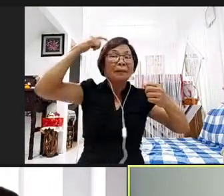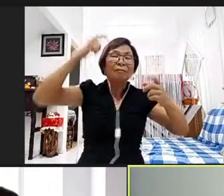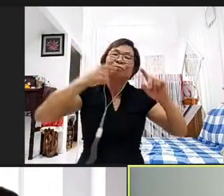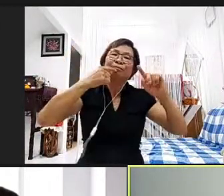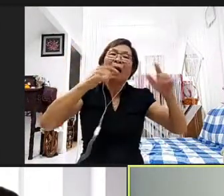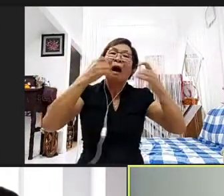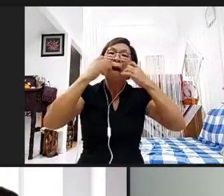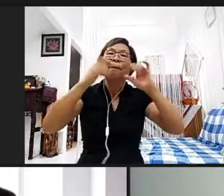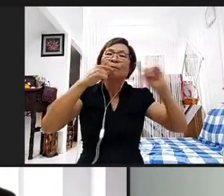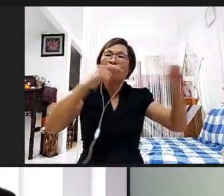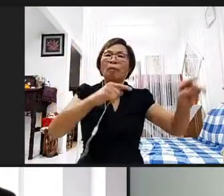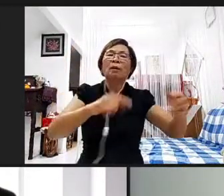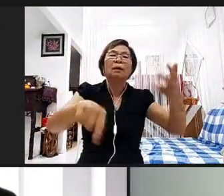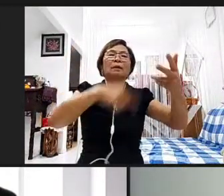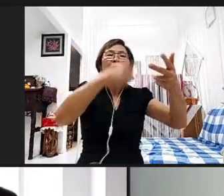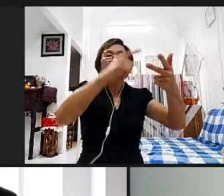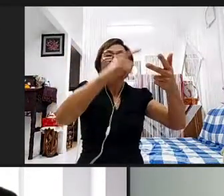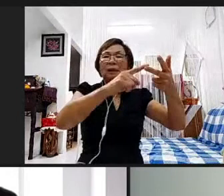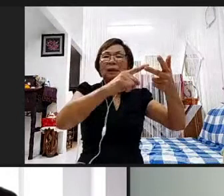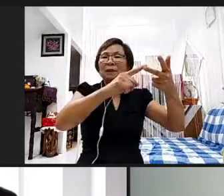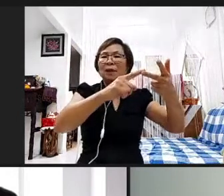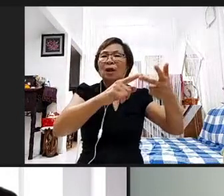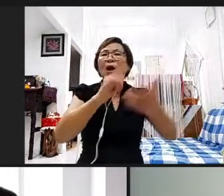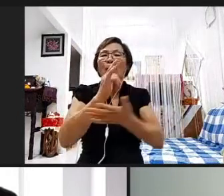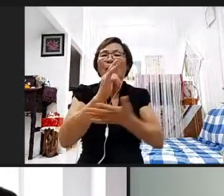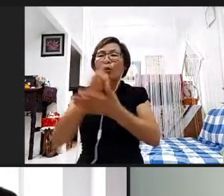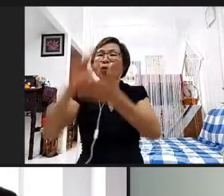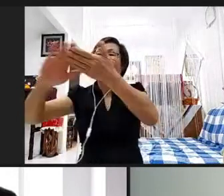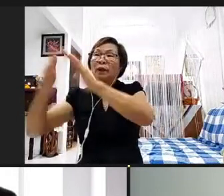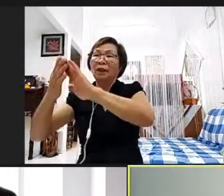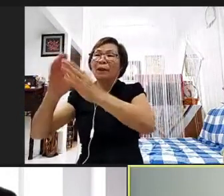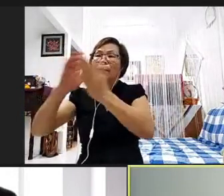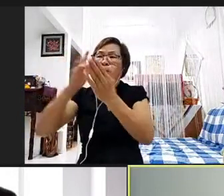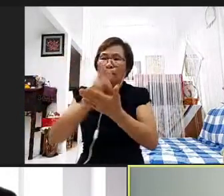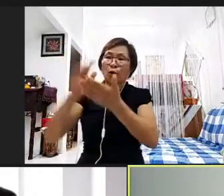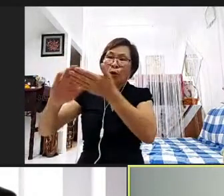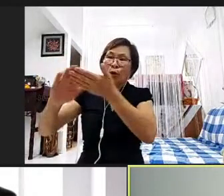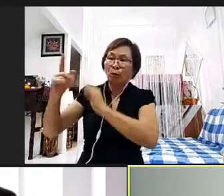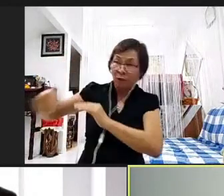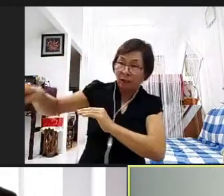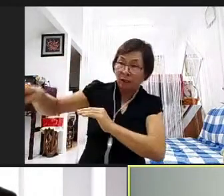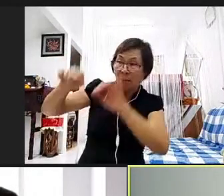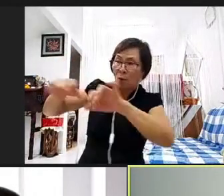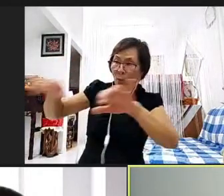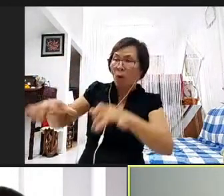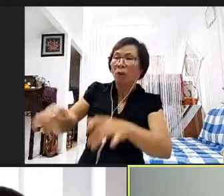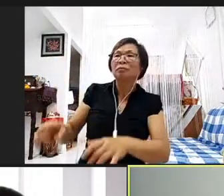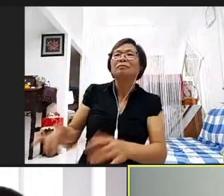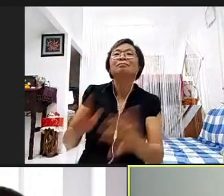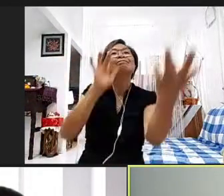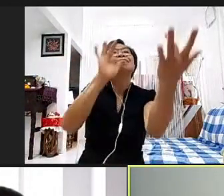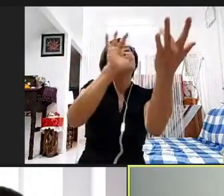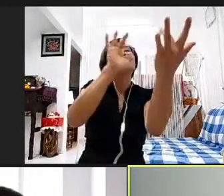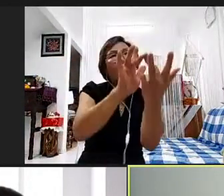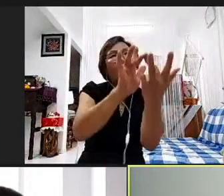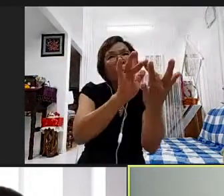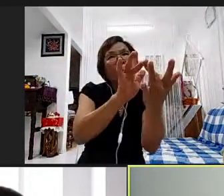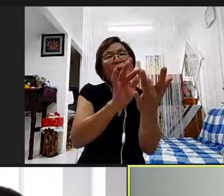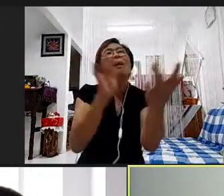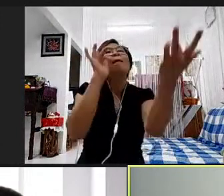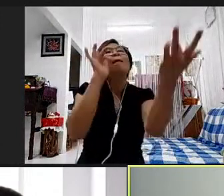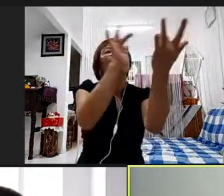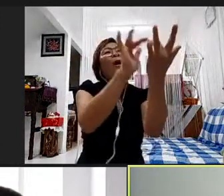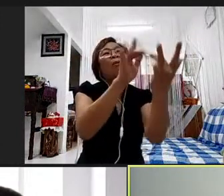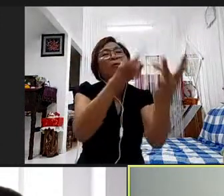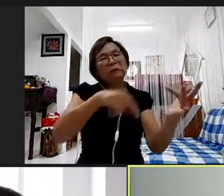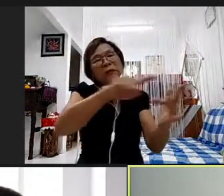is what the Buddhist community themselves can do is outreach to those who are in